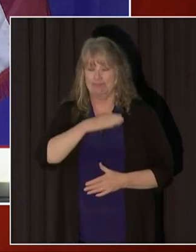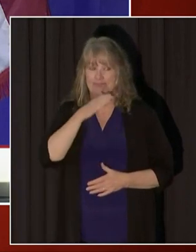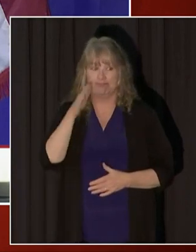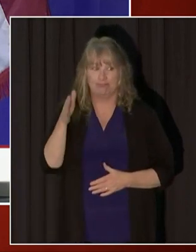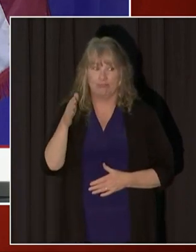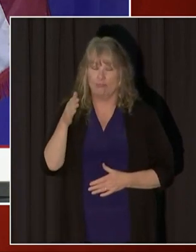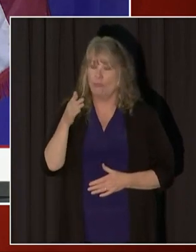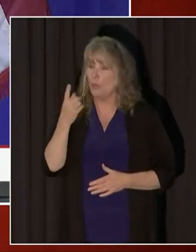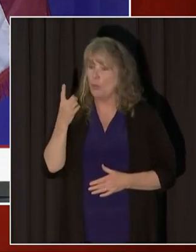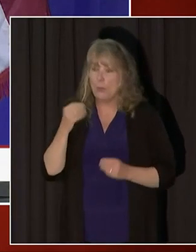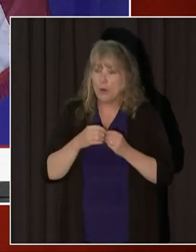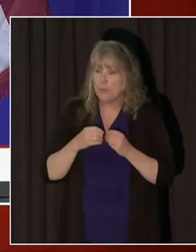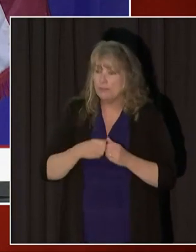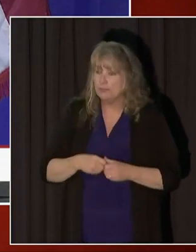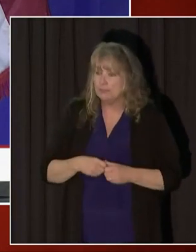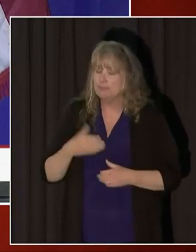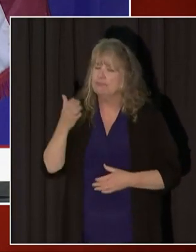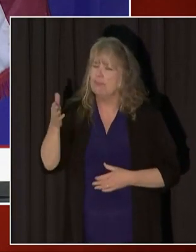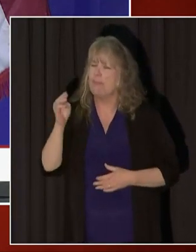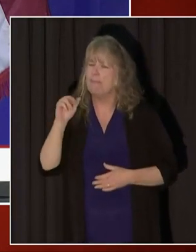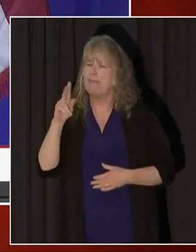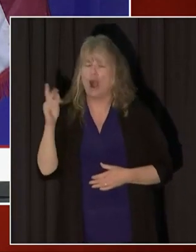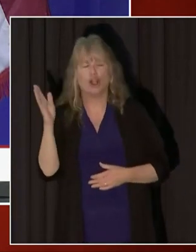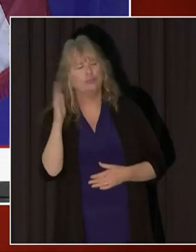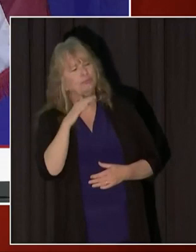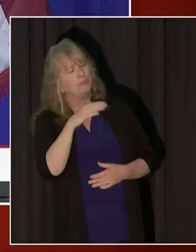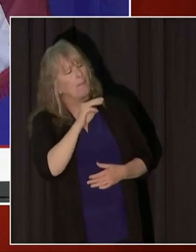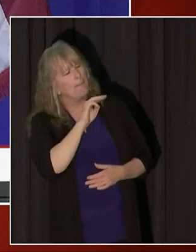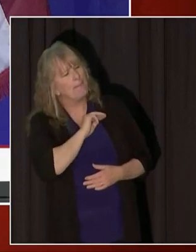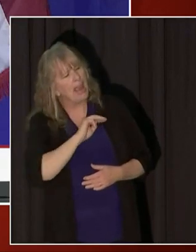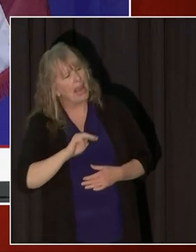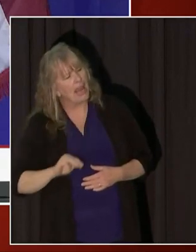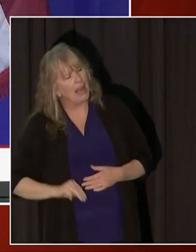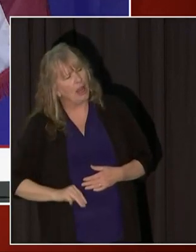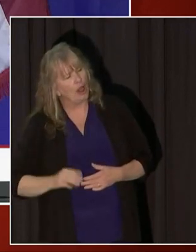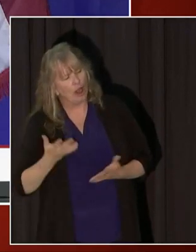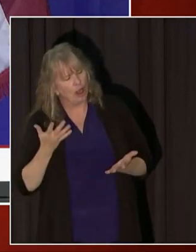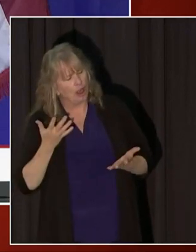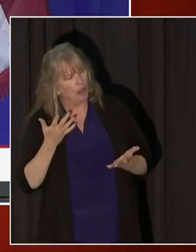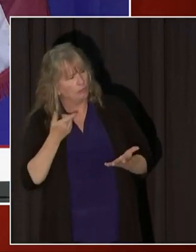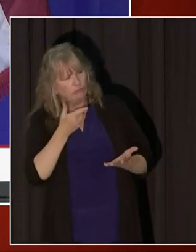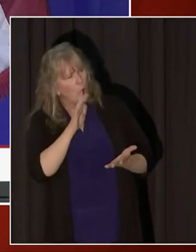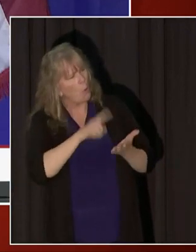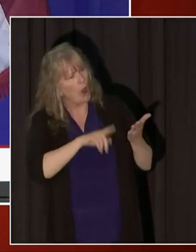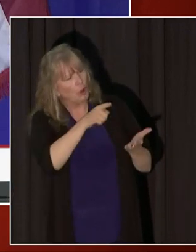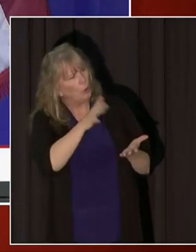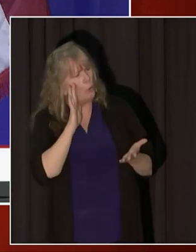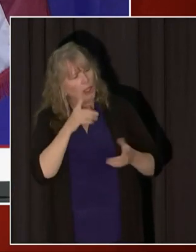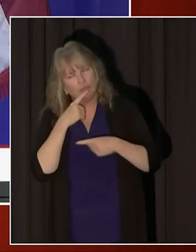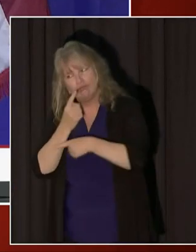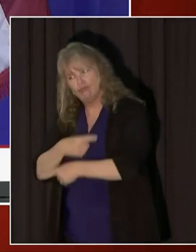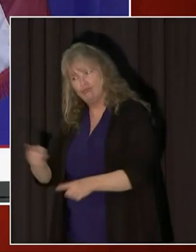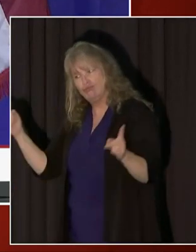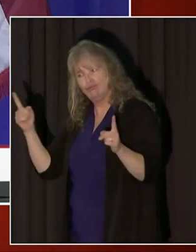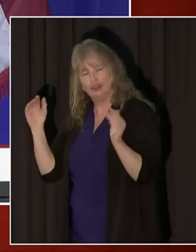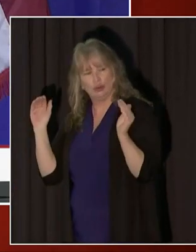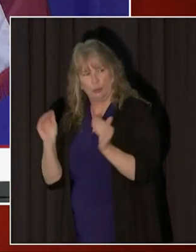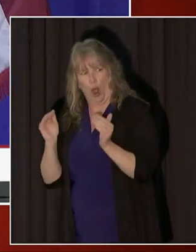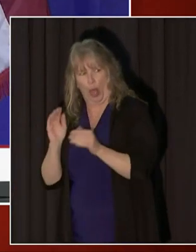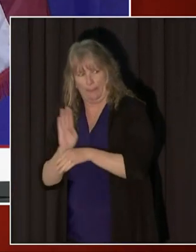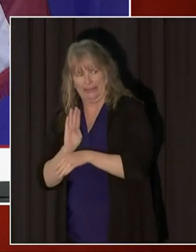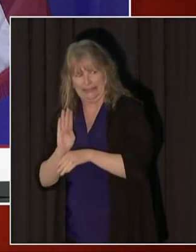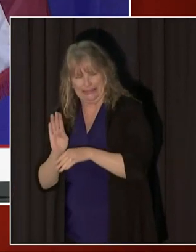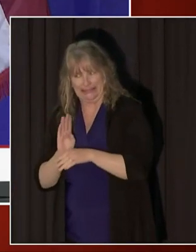Okay, a few more. Yes, Mark? Mayor Bowser, what would you say to small businesses who are getting this news now that another few more